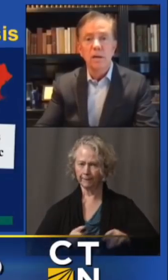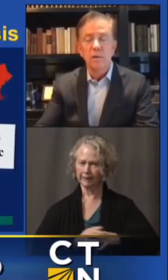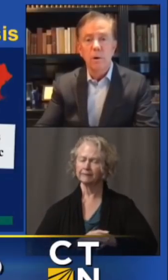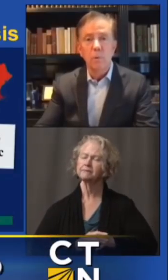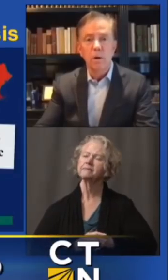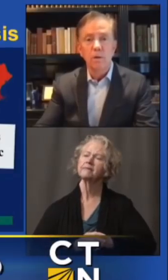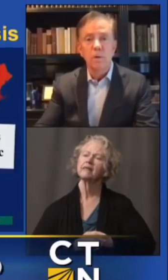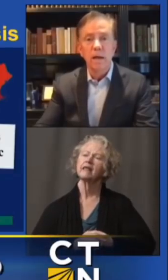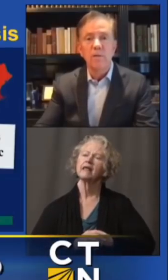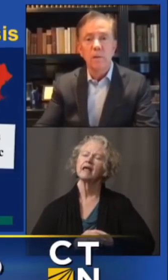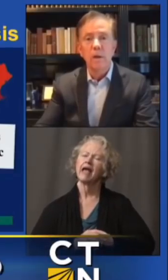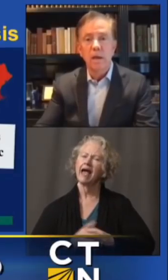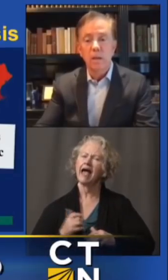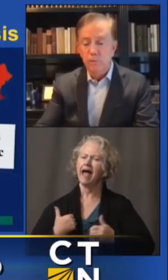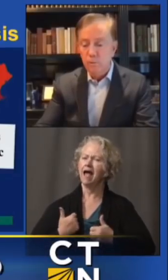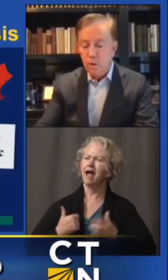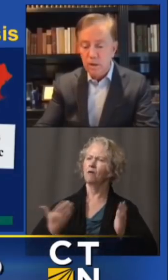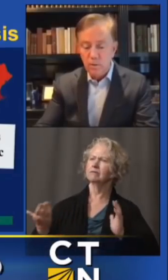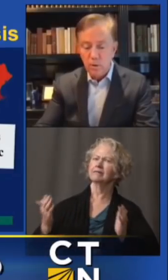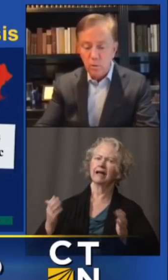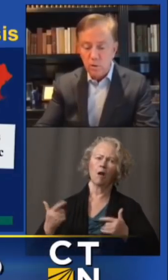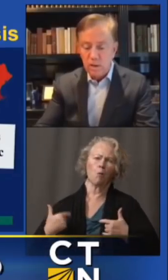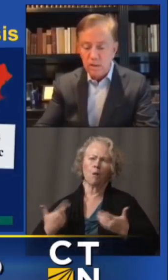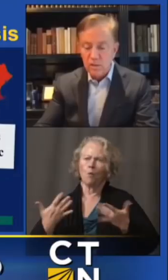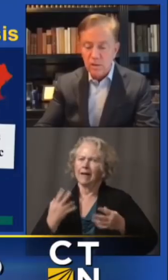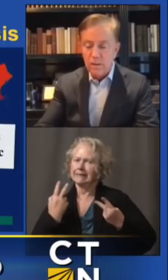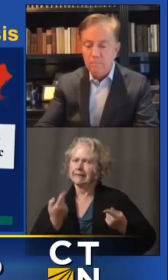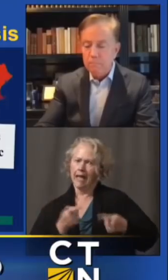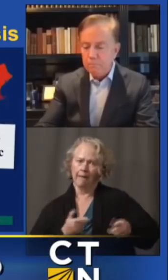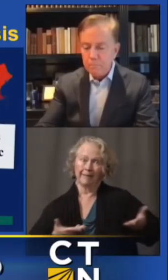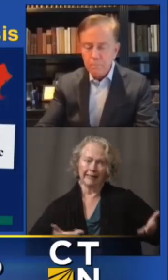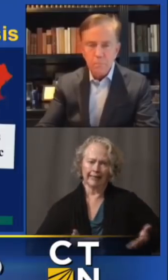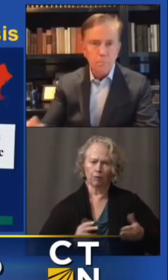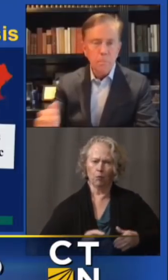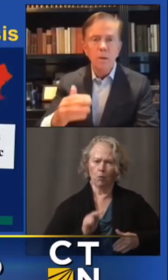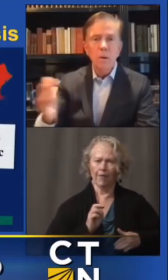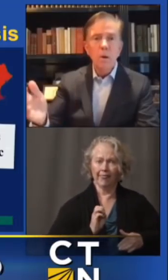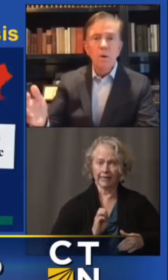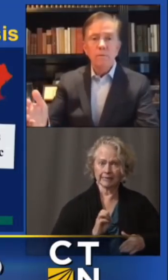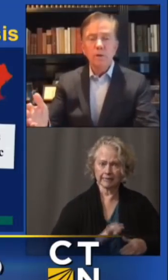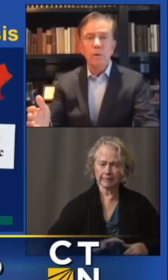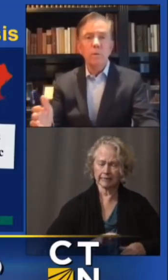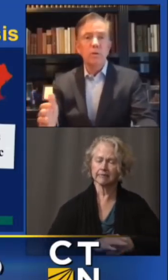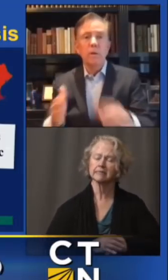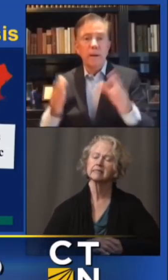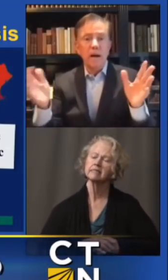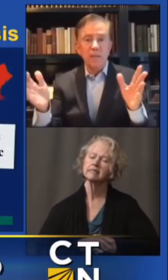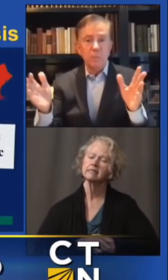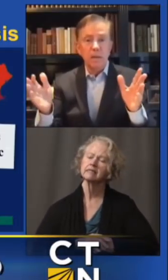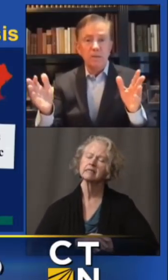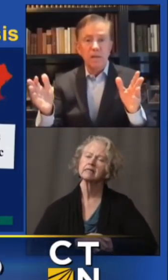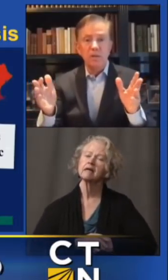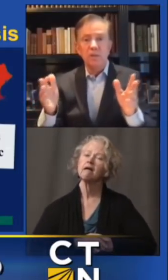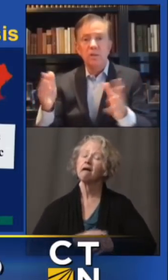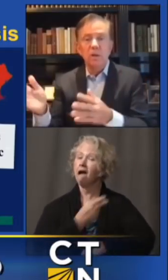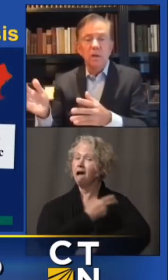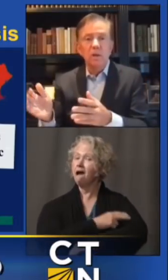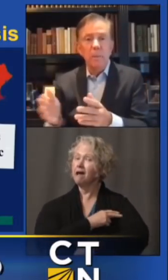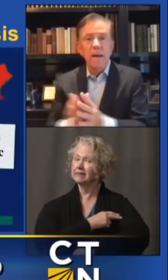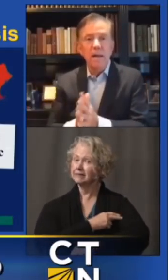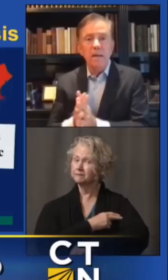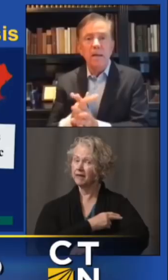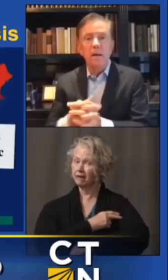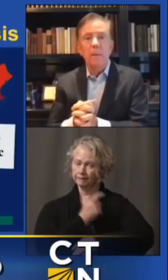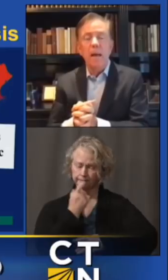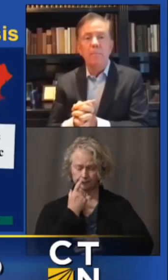country and what we're doing everything we can to avoid here in the Northeast. First of all, we talk about hospitalizations.